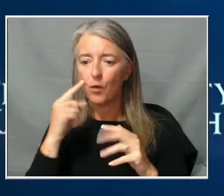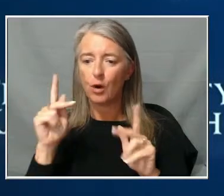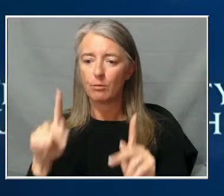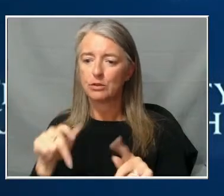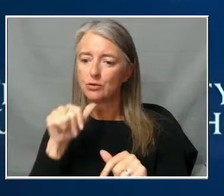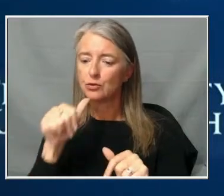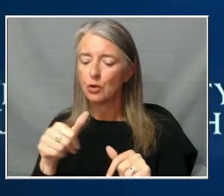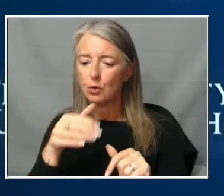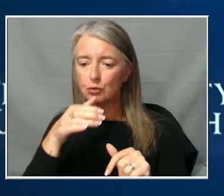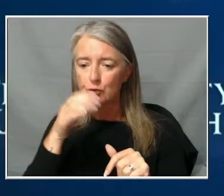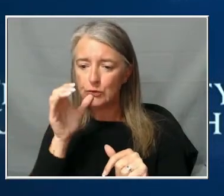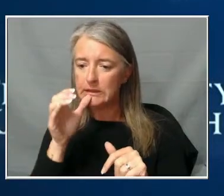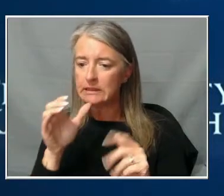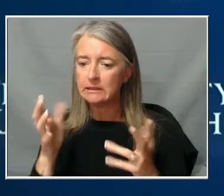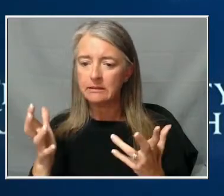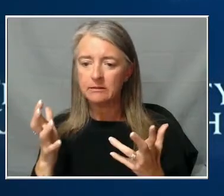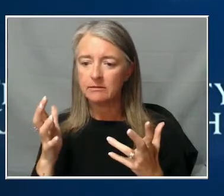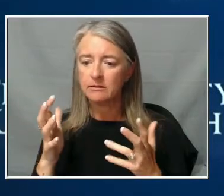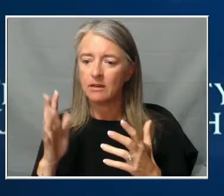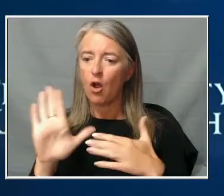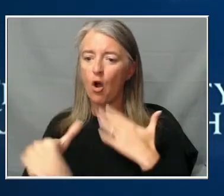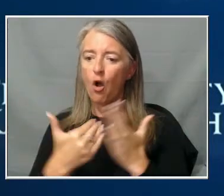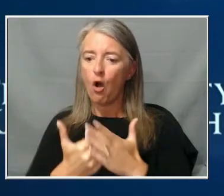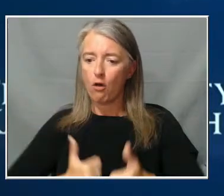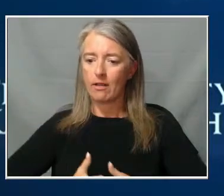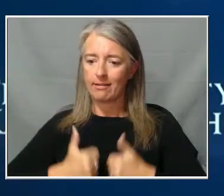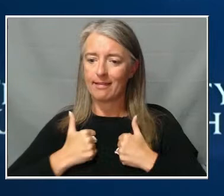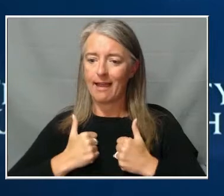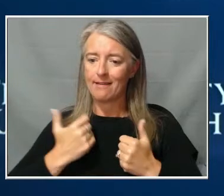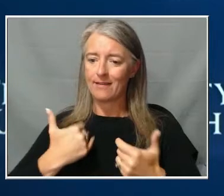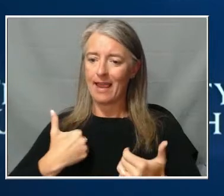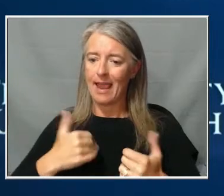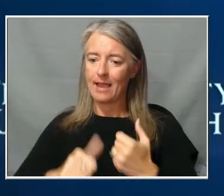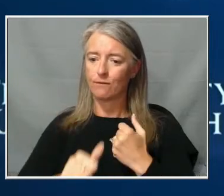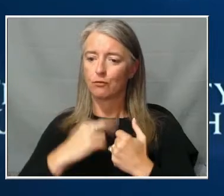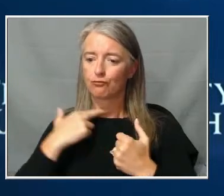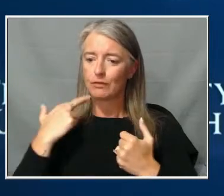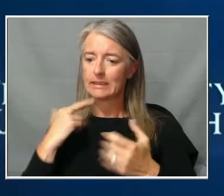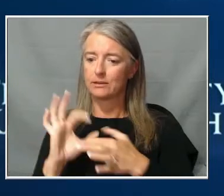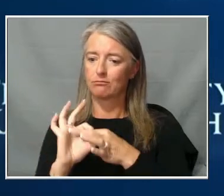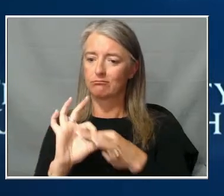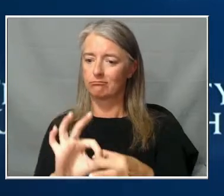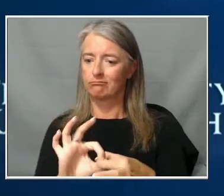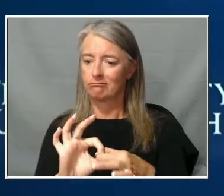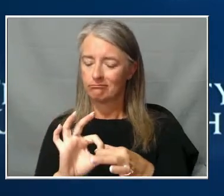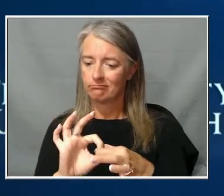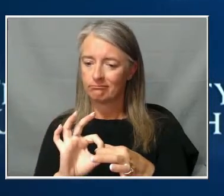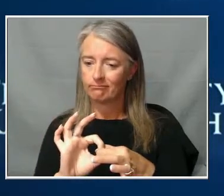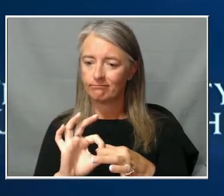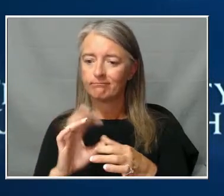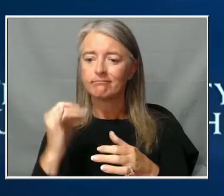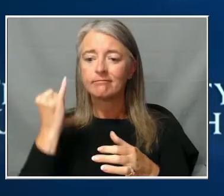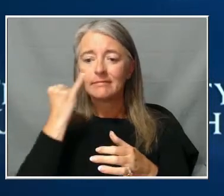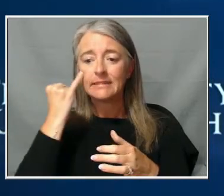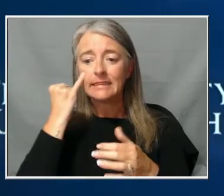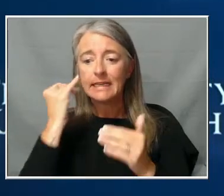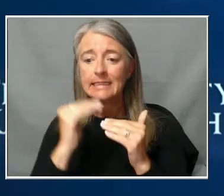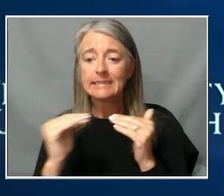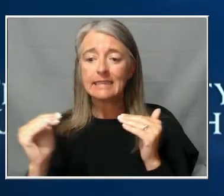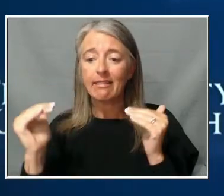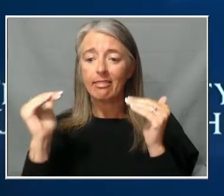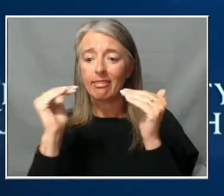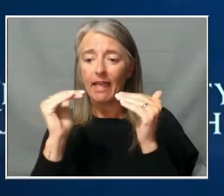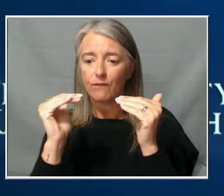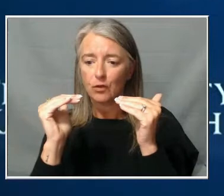has risks associated to it. But there's a really kind of sharp increase at risk when we get up to the levels that Dr. Sethi was